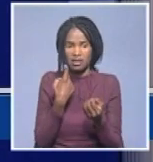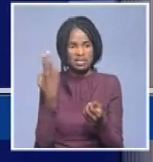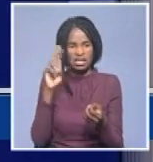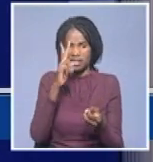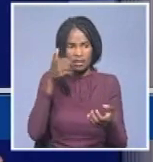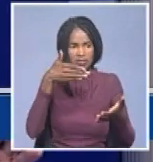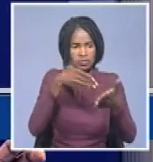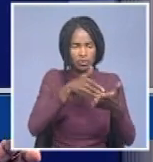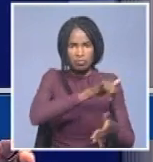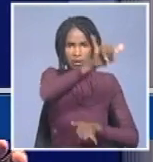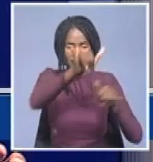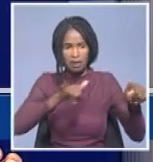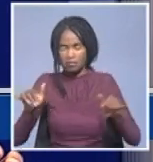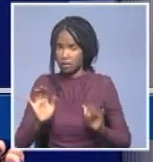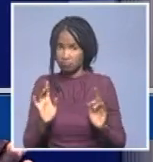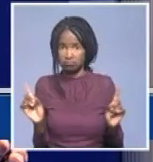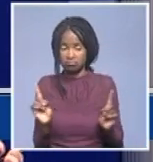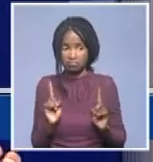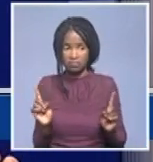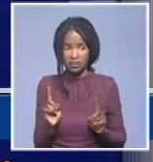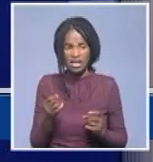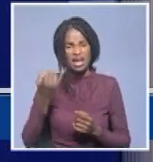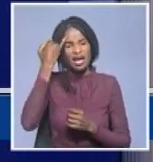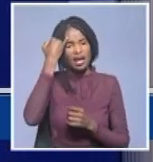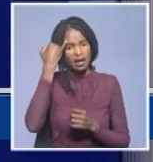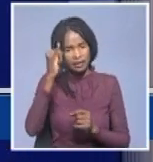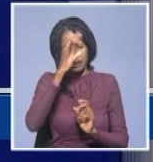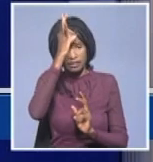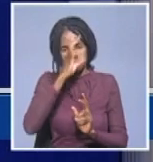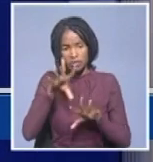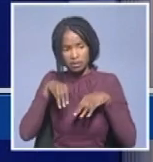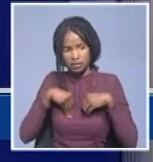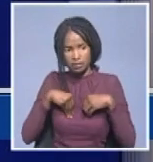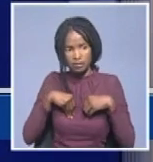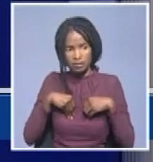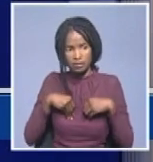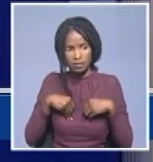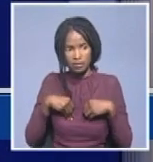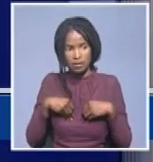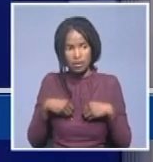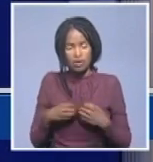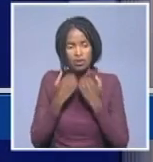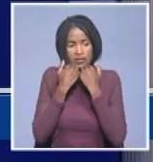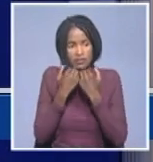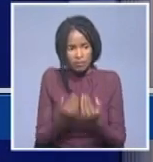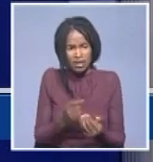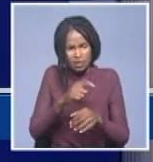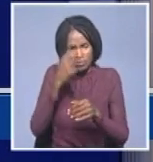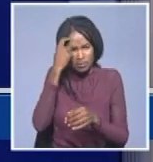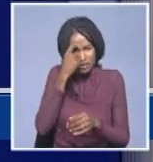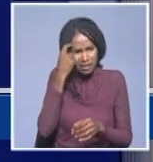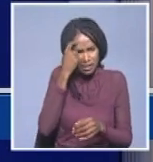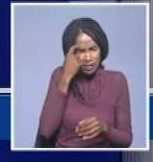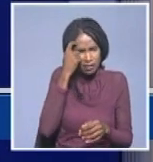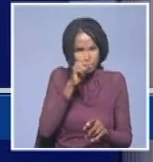traveling. But I agree with the comments that one has to be circumspect into to say where